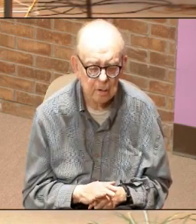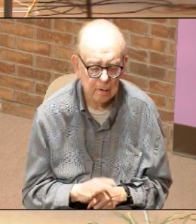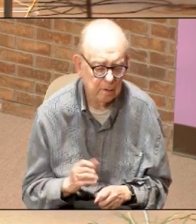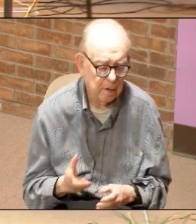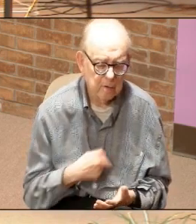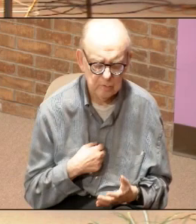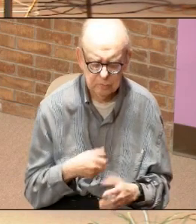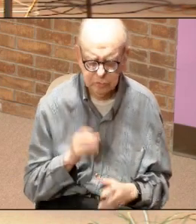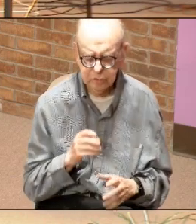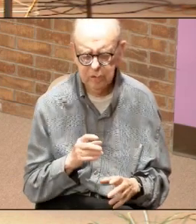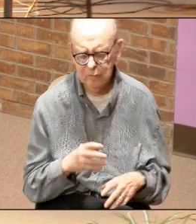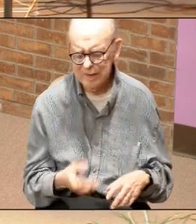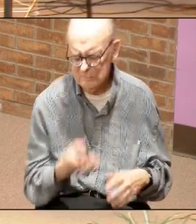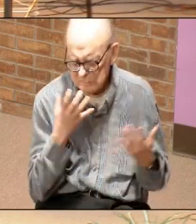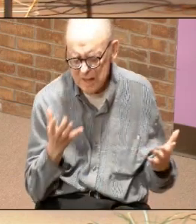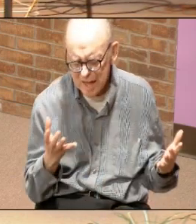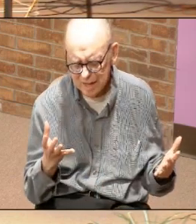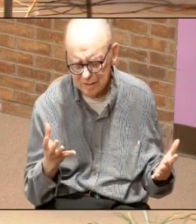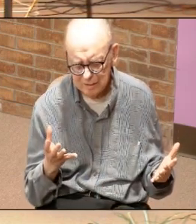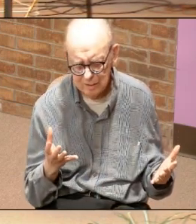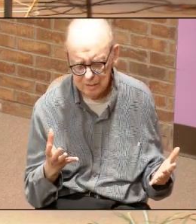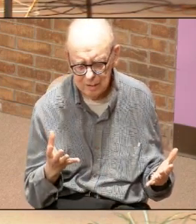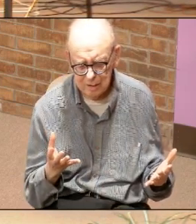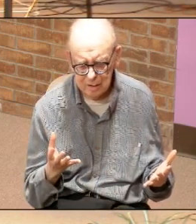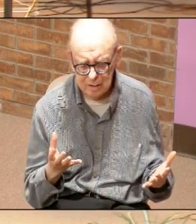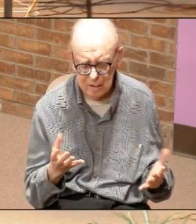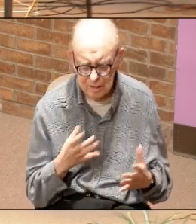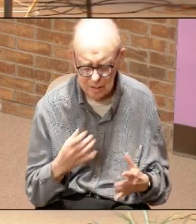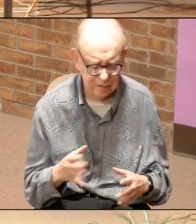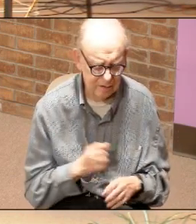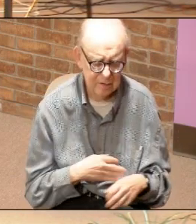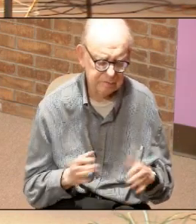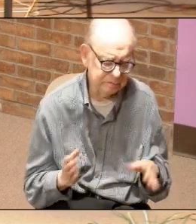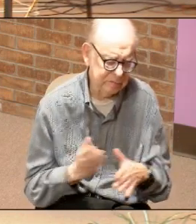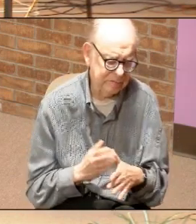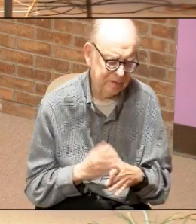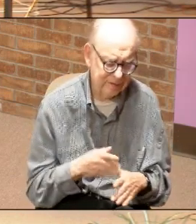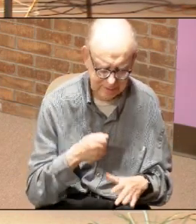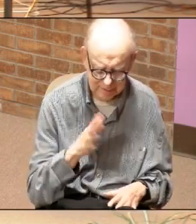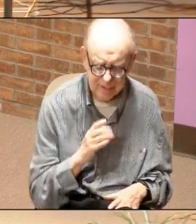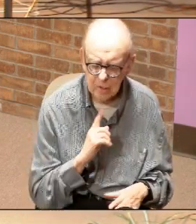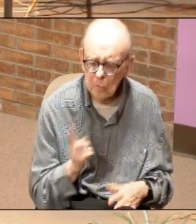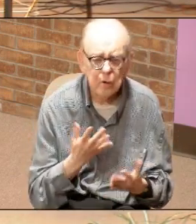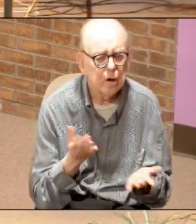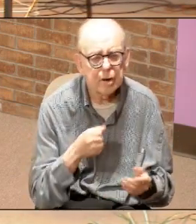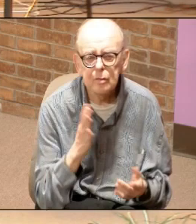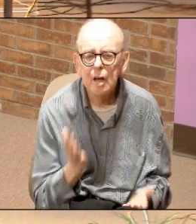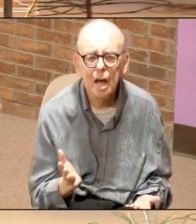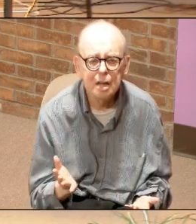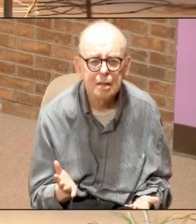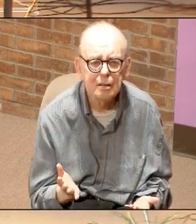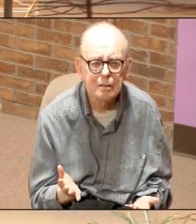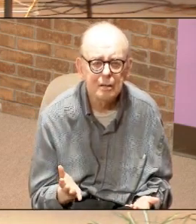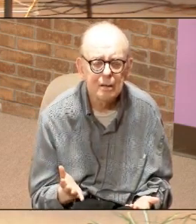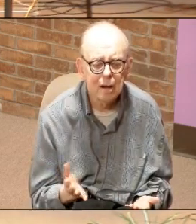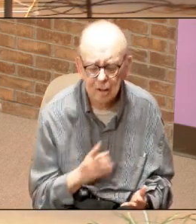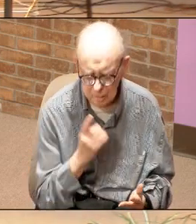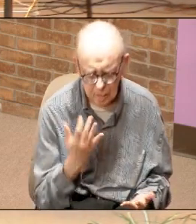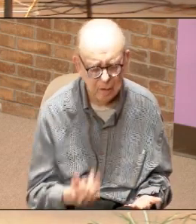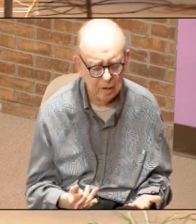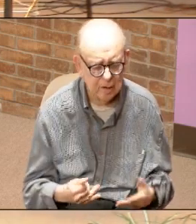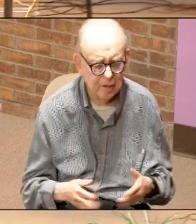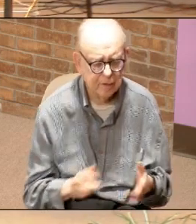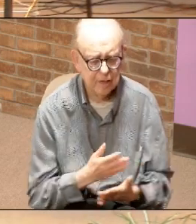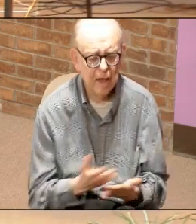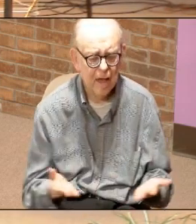We get upset, we get mad, we get irritated, we say, God, where are you? Why do